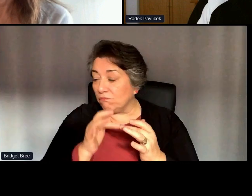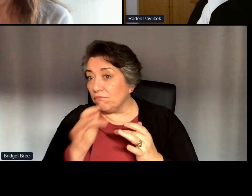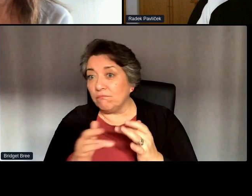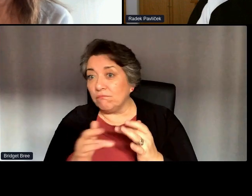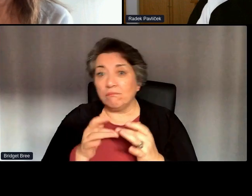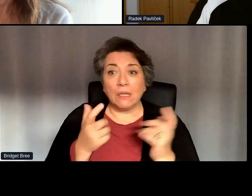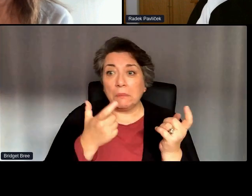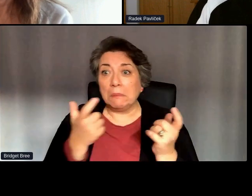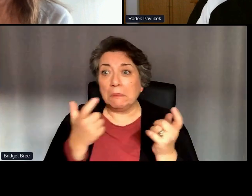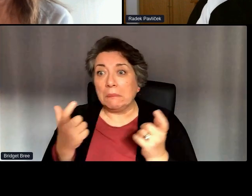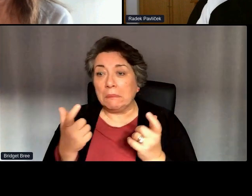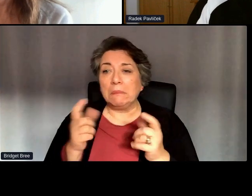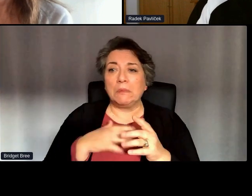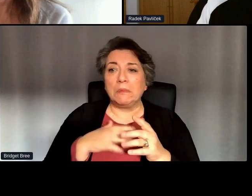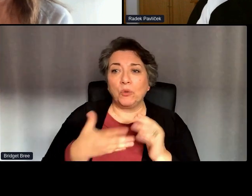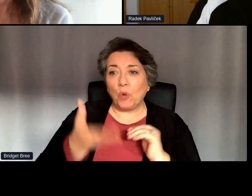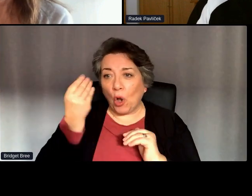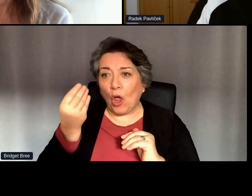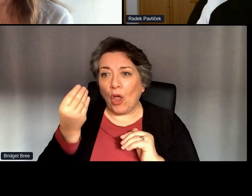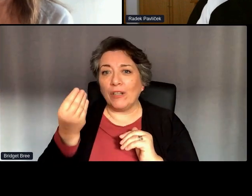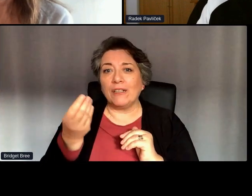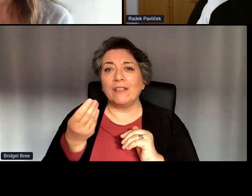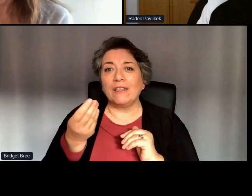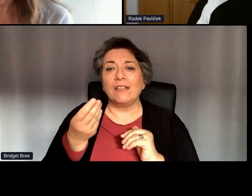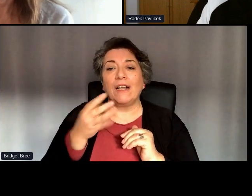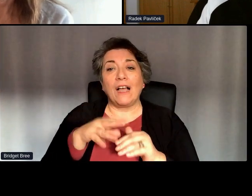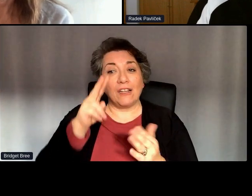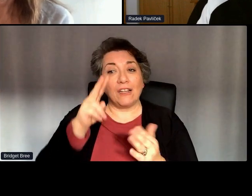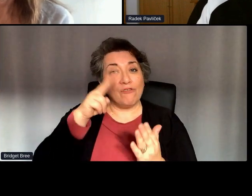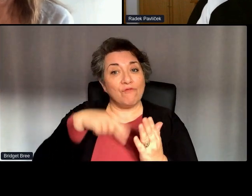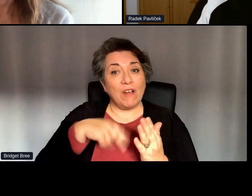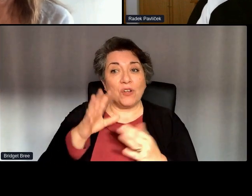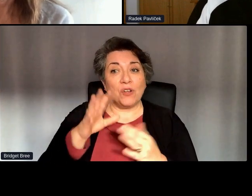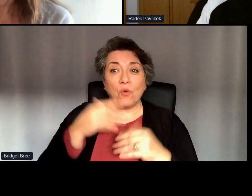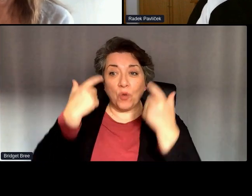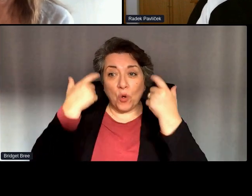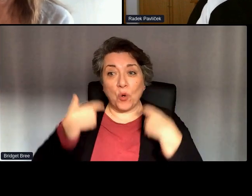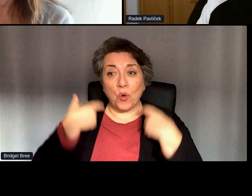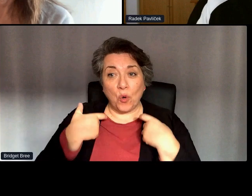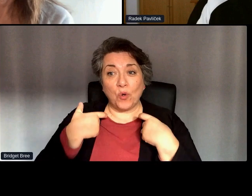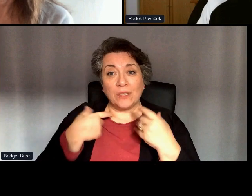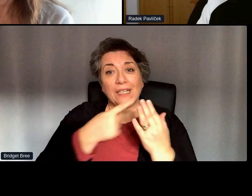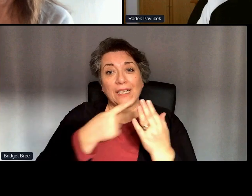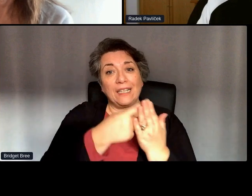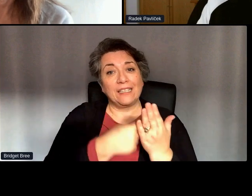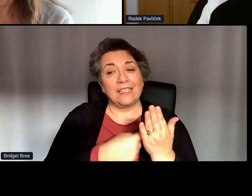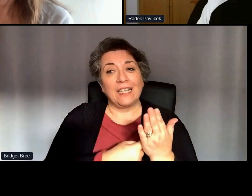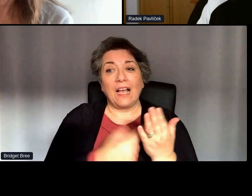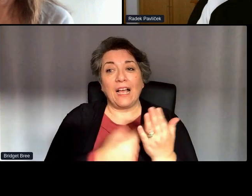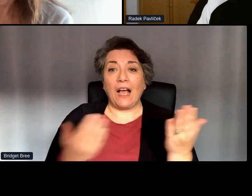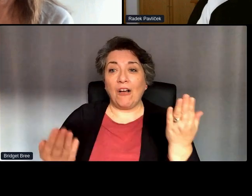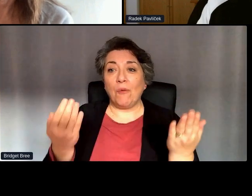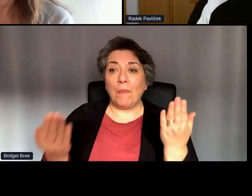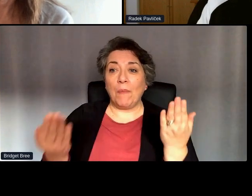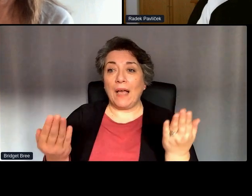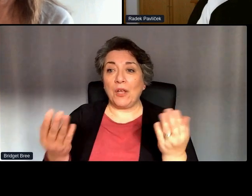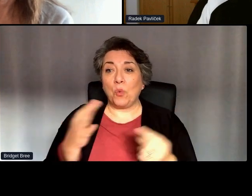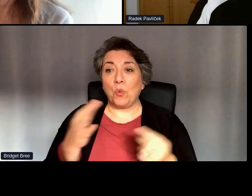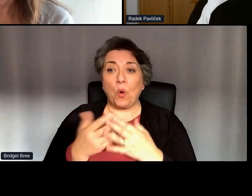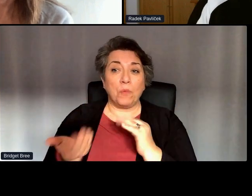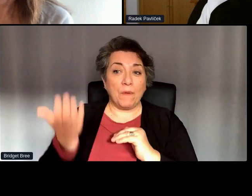because that was something new for me. I reread all the laws, legislation. I basically compare which went before and which went after, because I